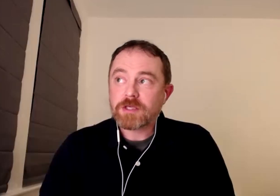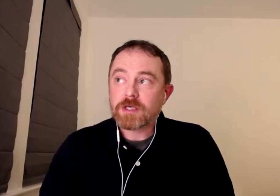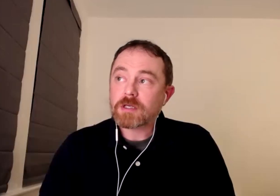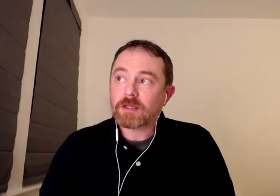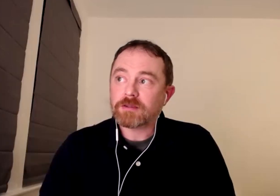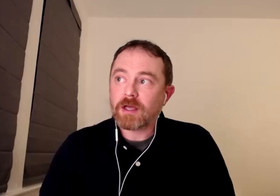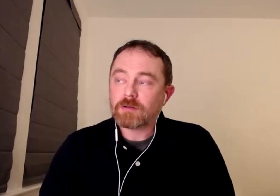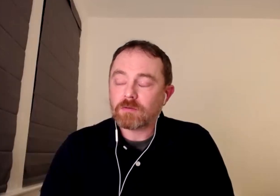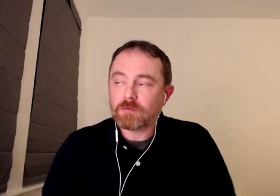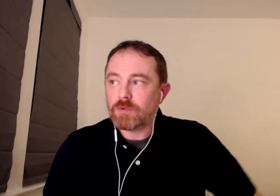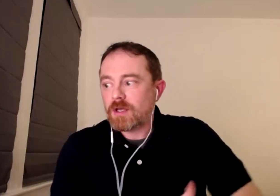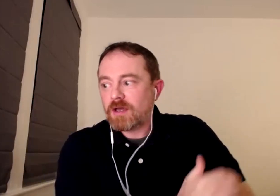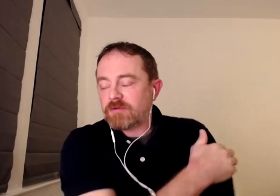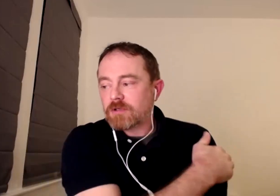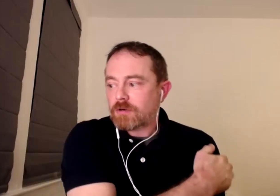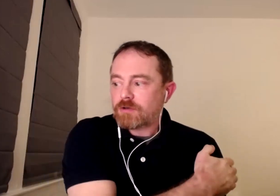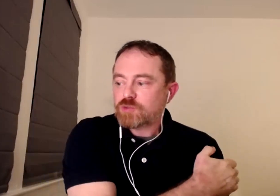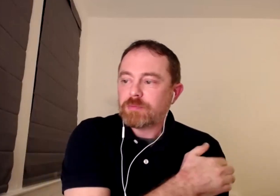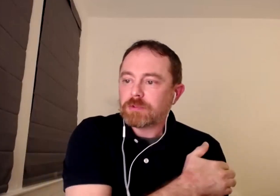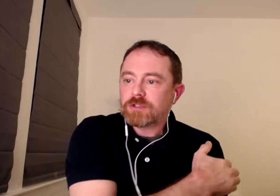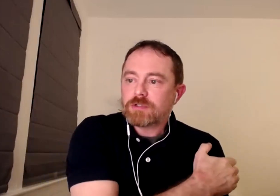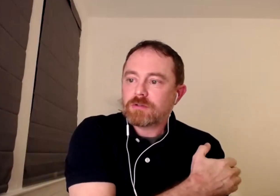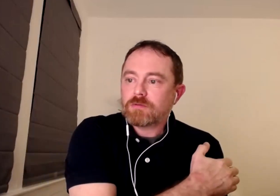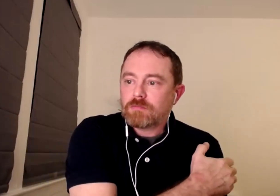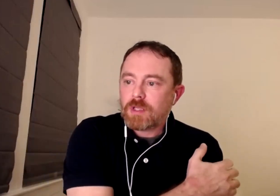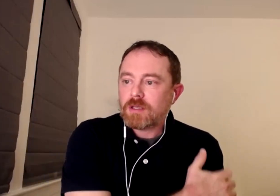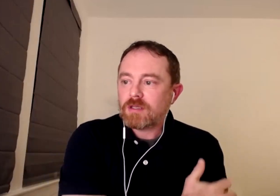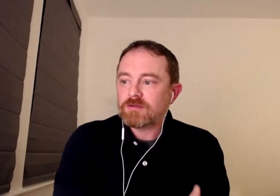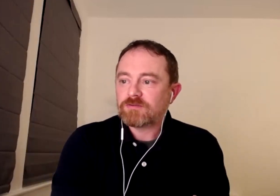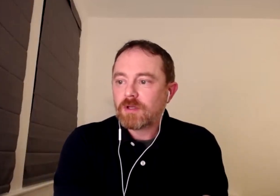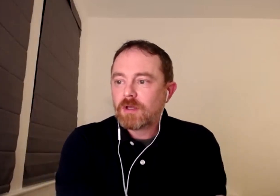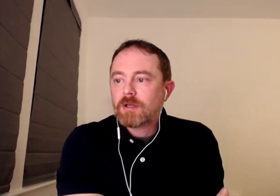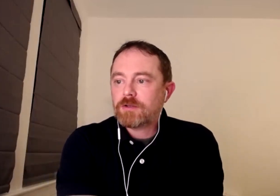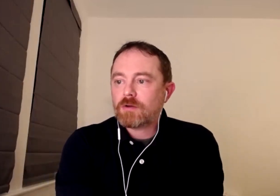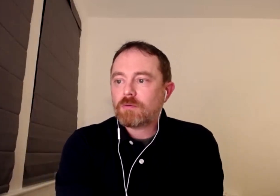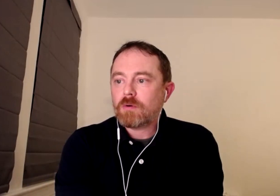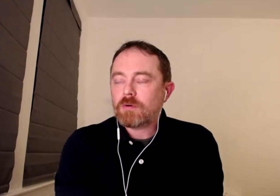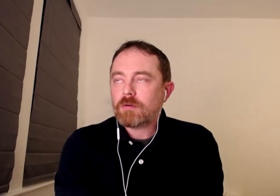one thing that we have encouraged people to do is,